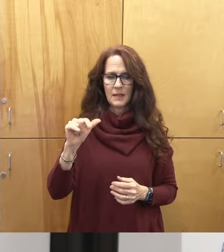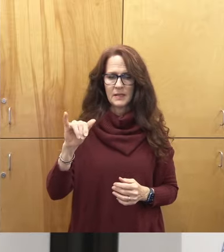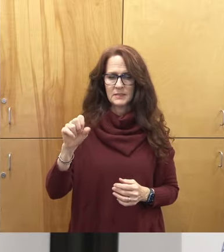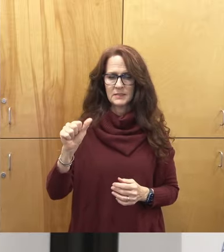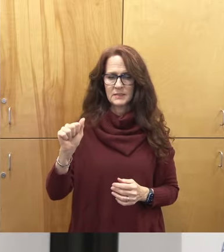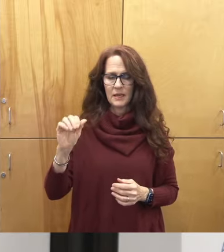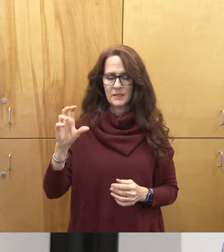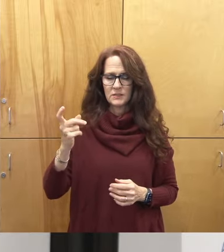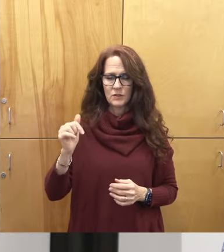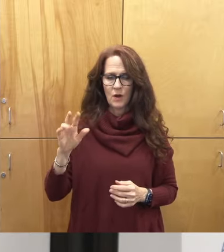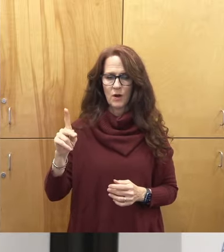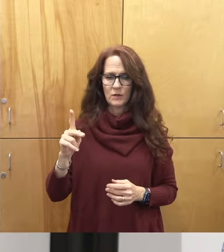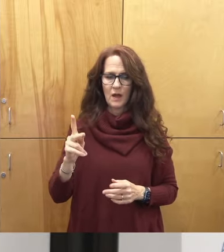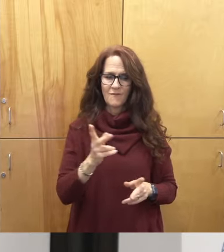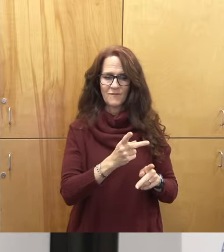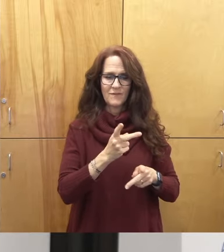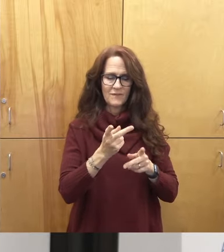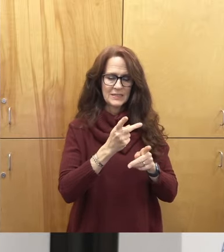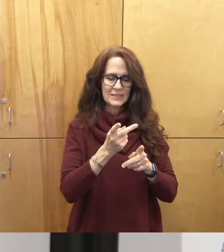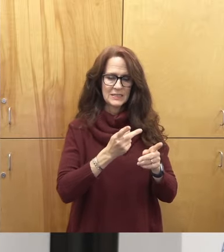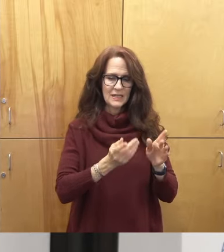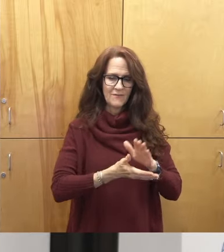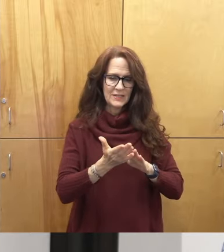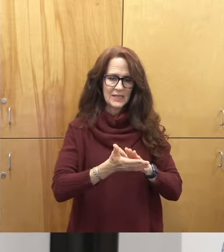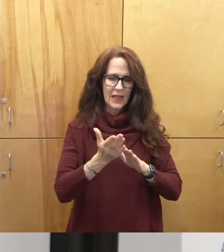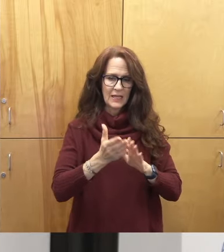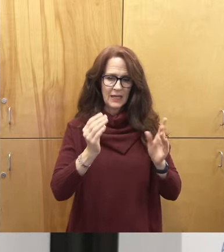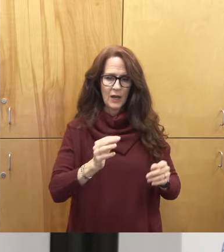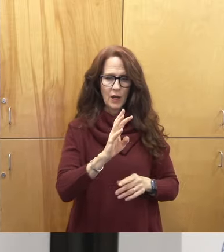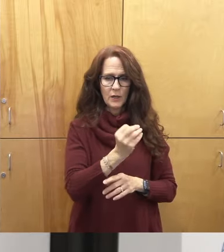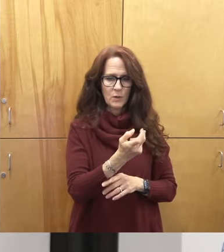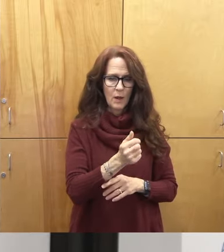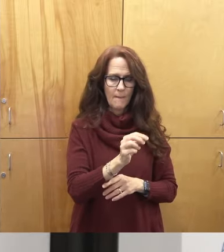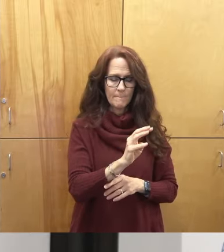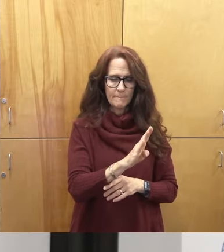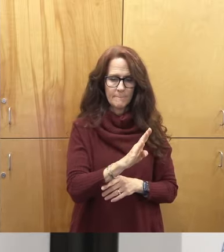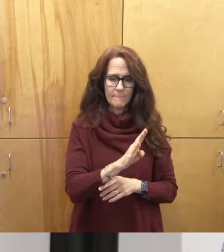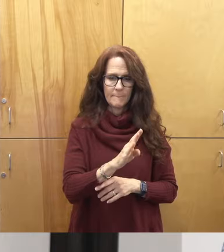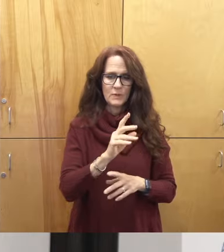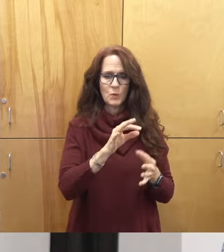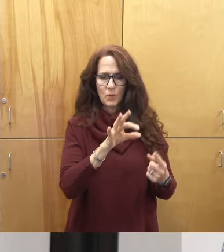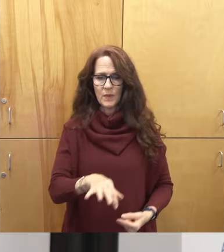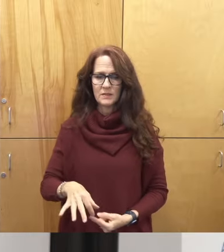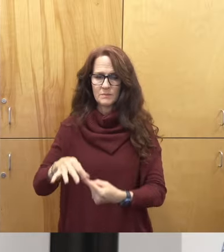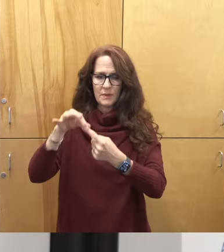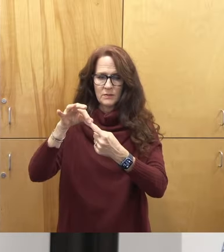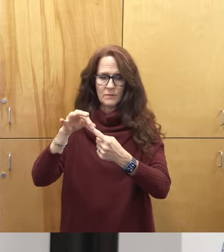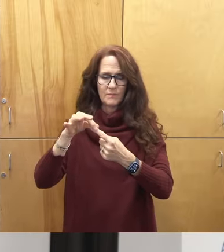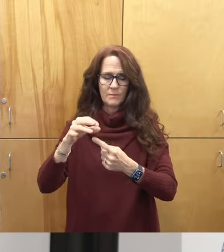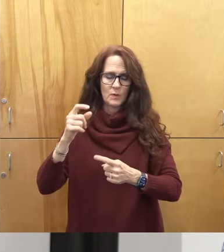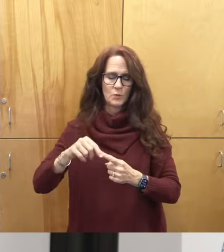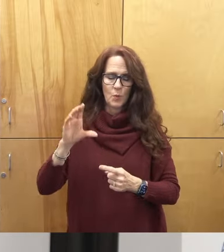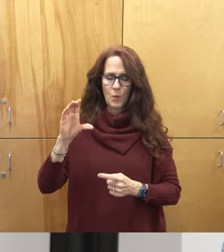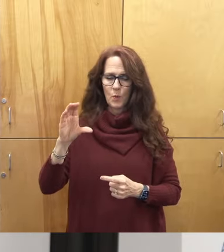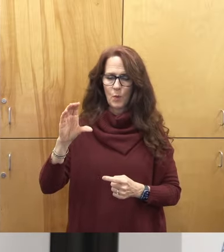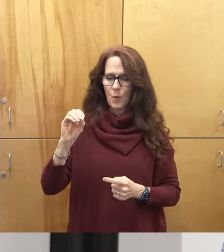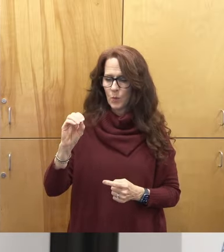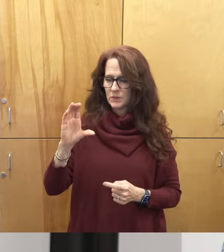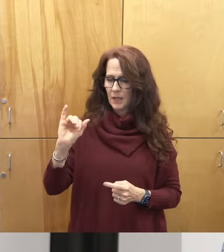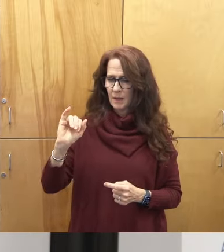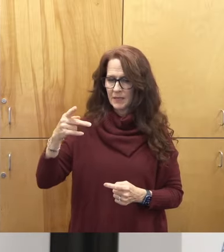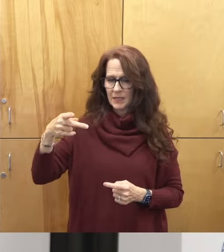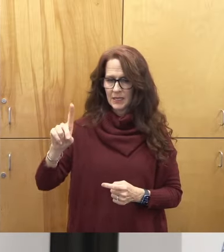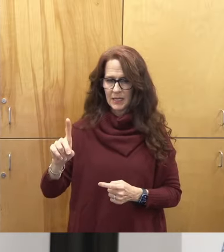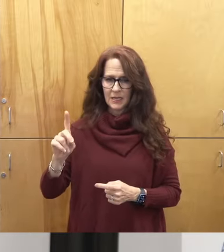program facilitator at Newcomb Academy to program specialist in OCIPD, overseeing our SPED curriculum team.